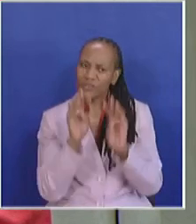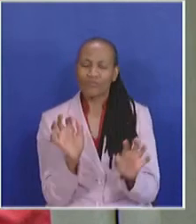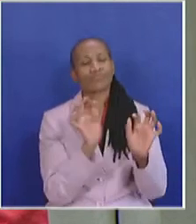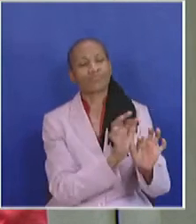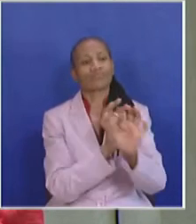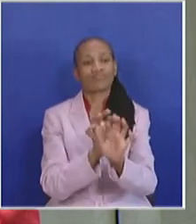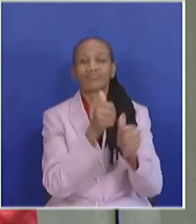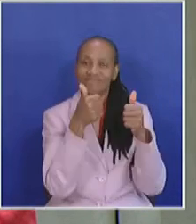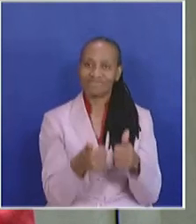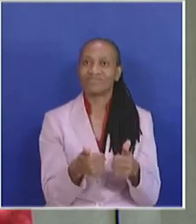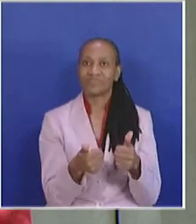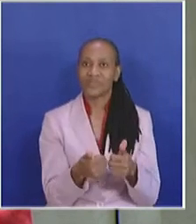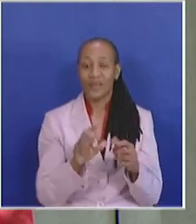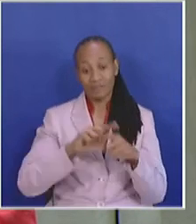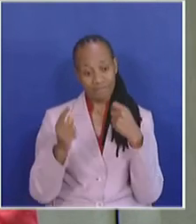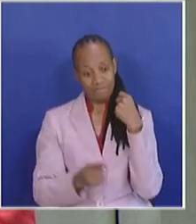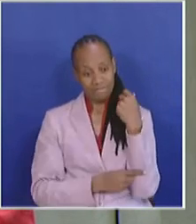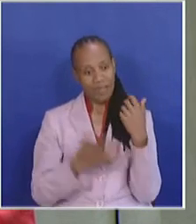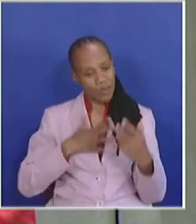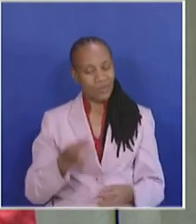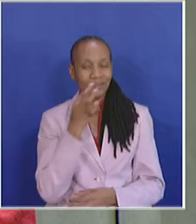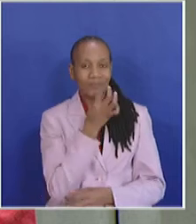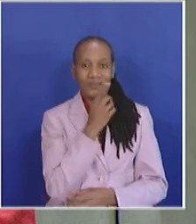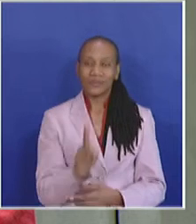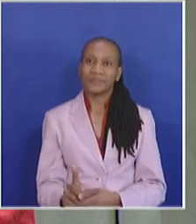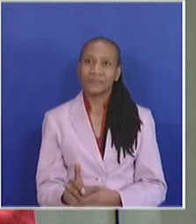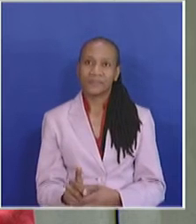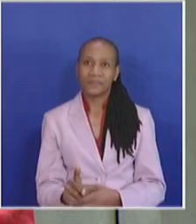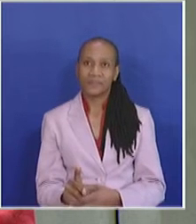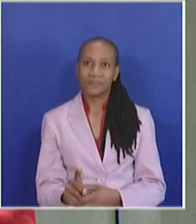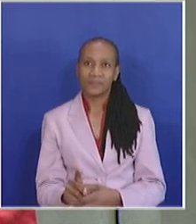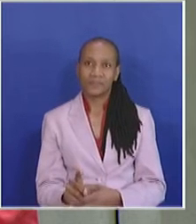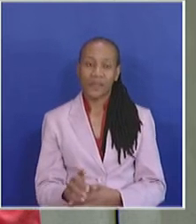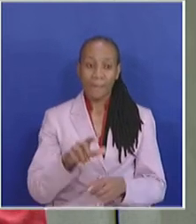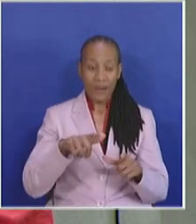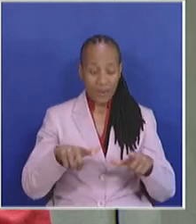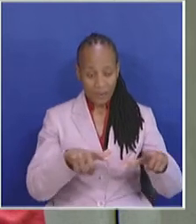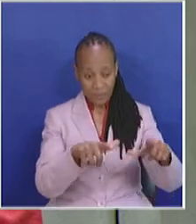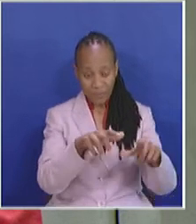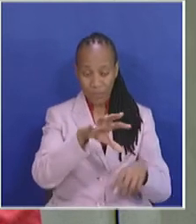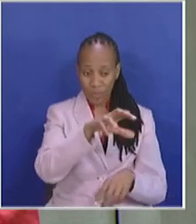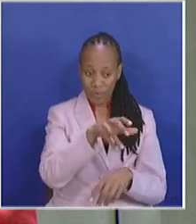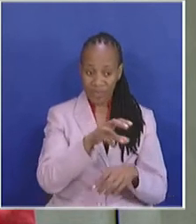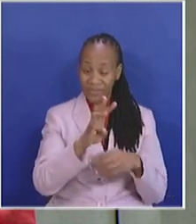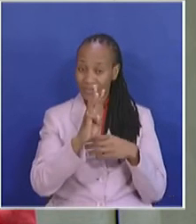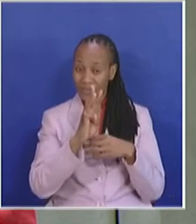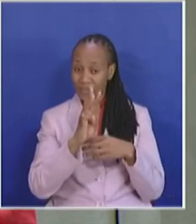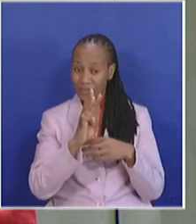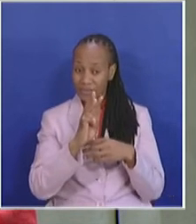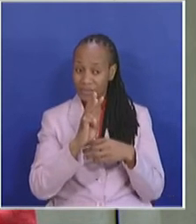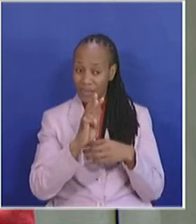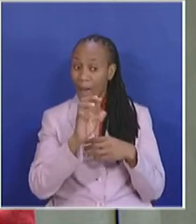I conclude, allow me to clearly indicate without reservation that the Provincial Week program in our province was